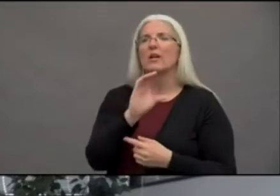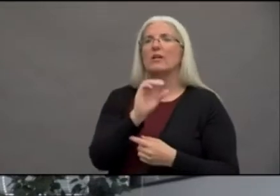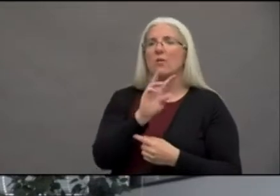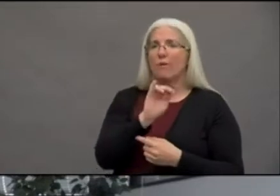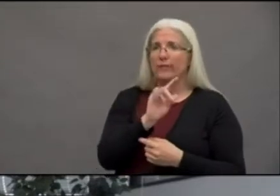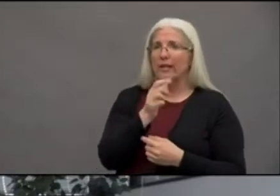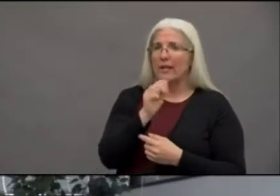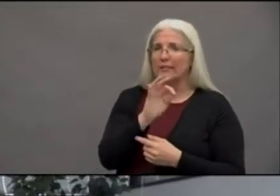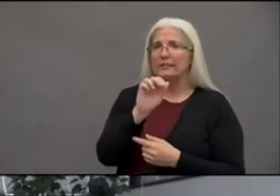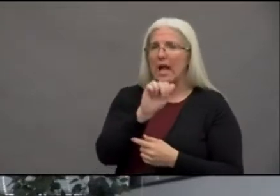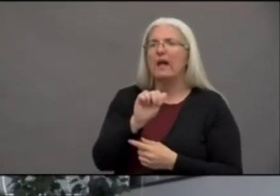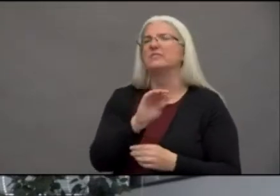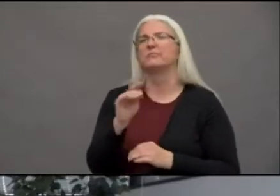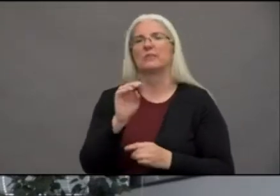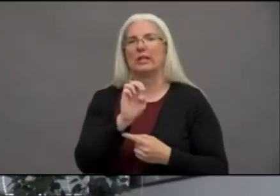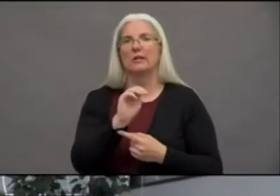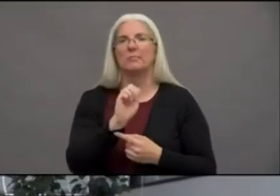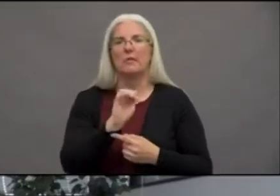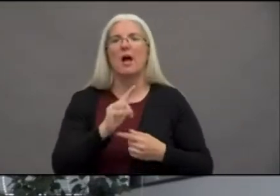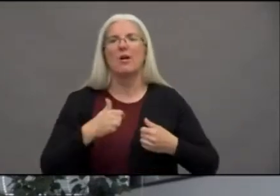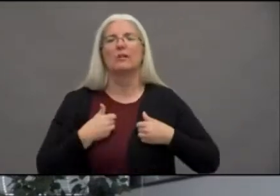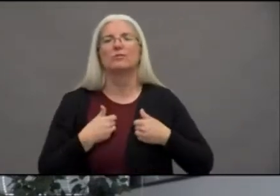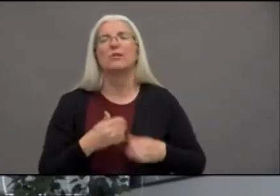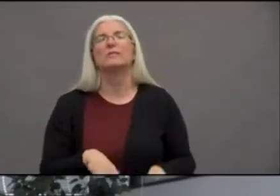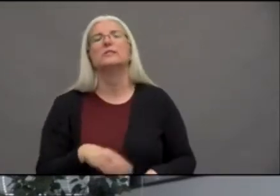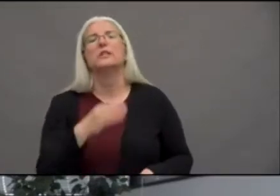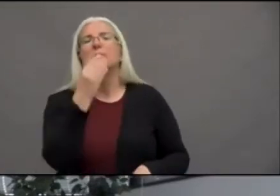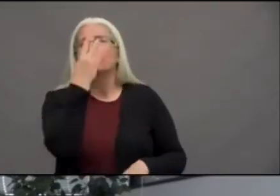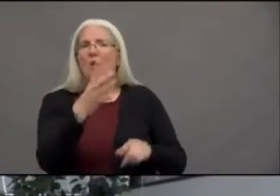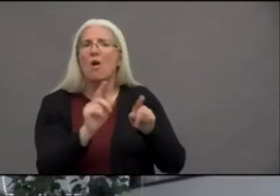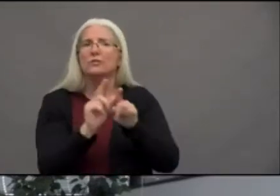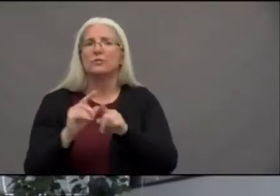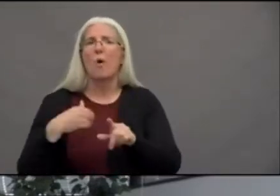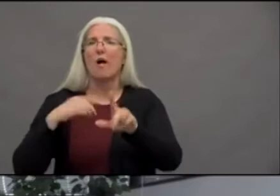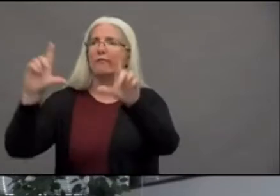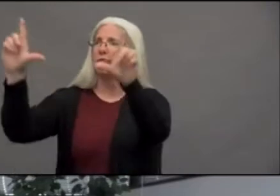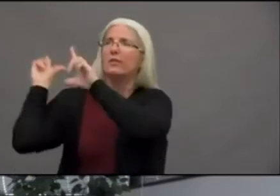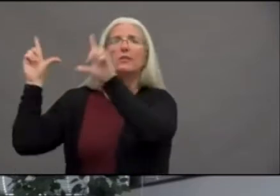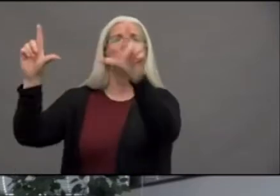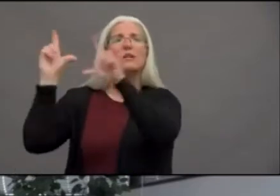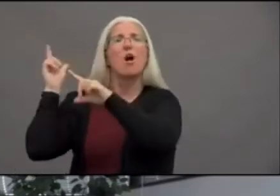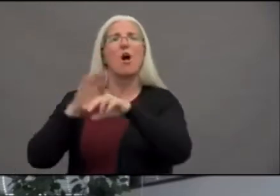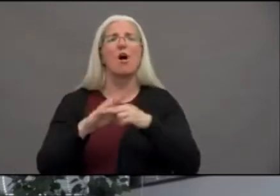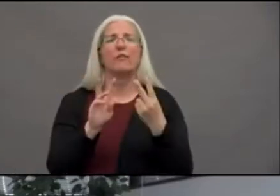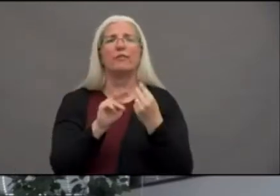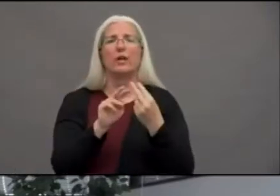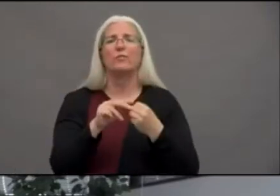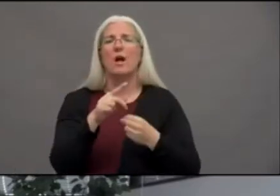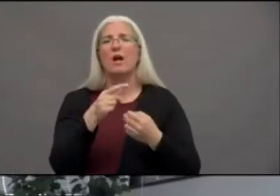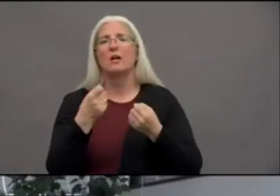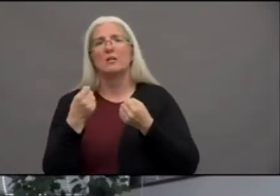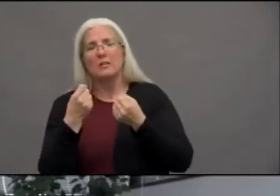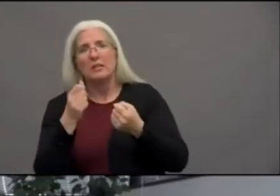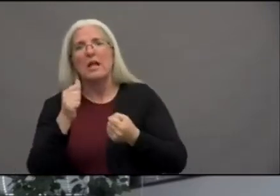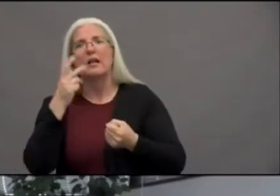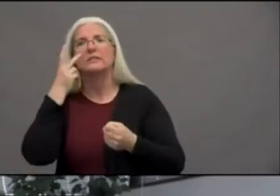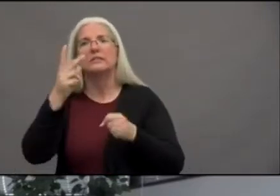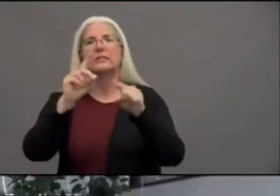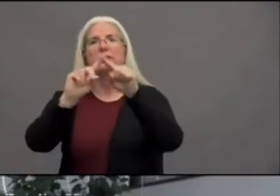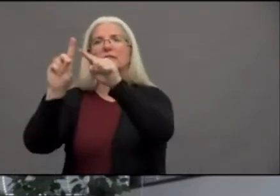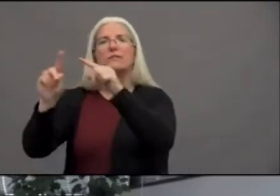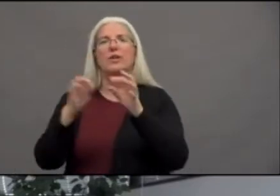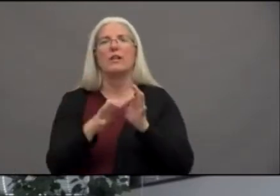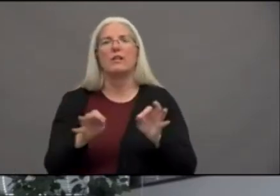down Monterey the other day, and let me tell you, it wasn't an essential trip. And I looked up and I saw a